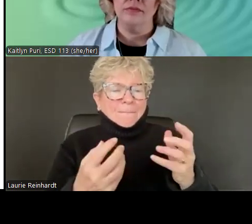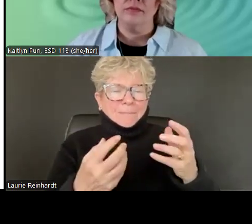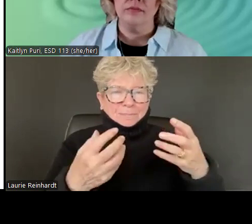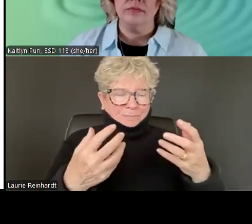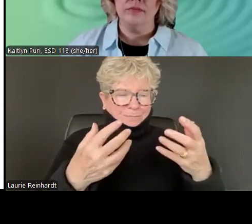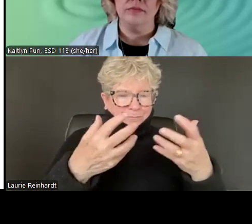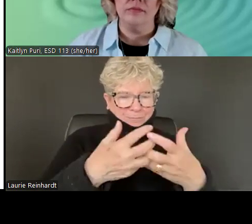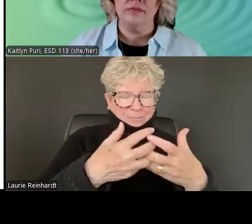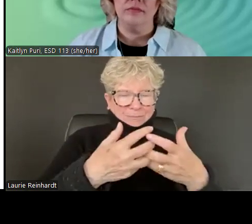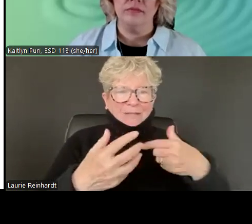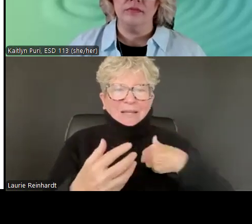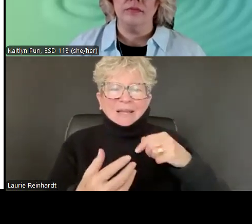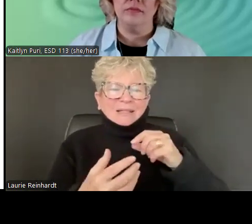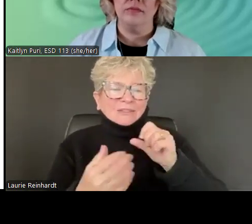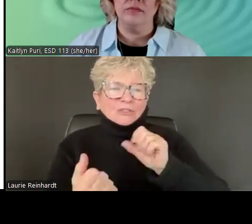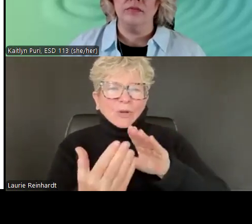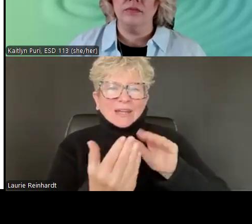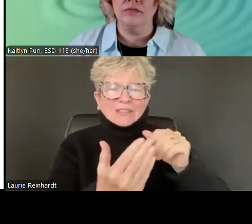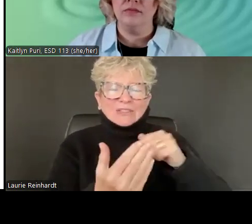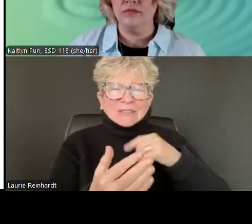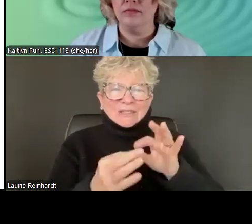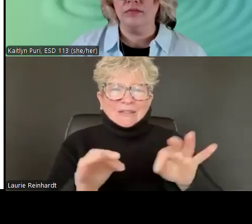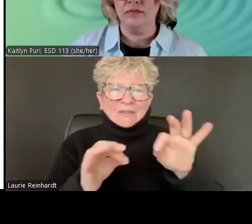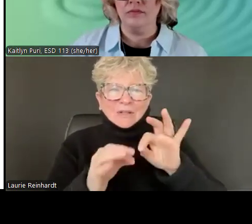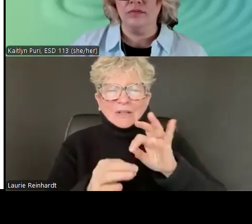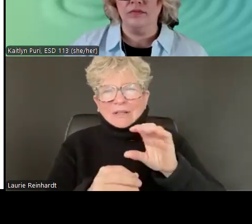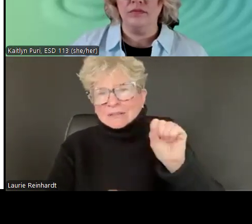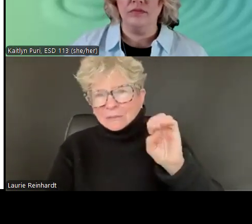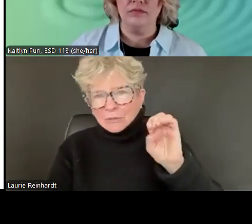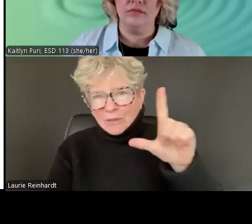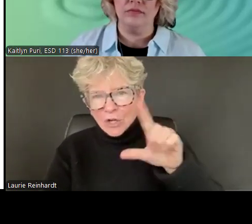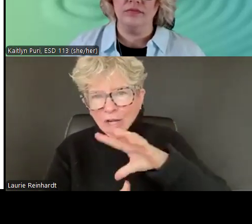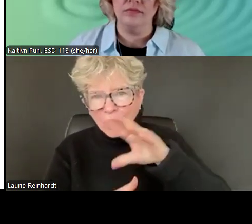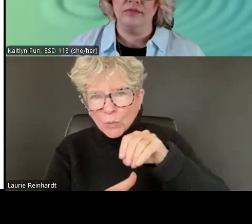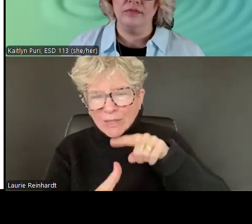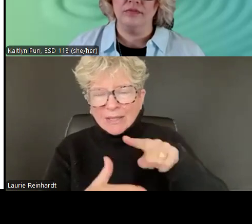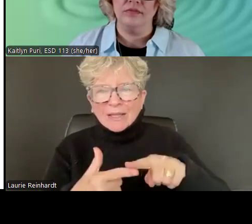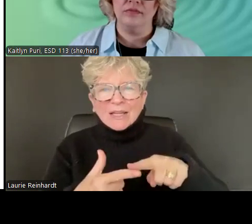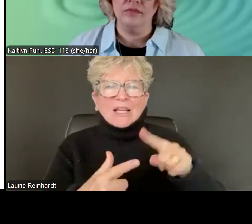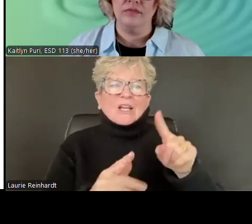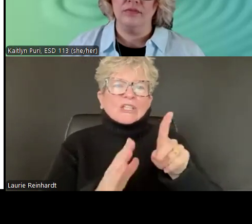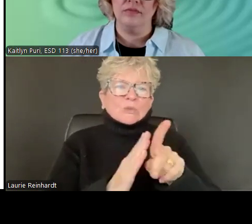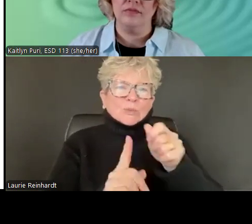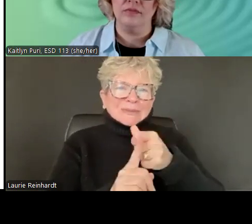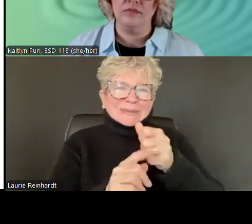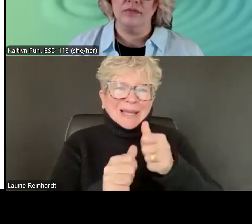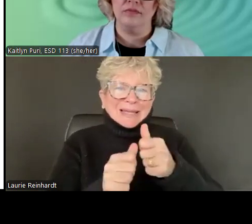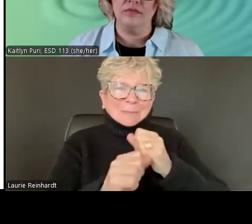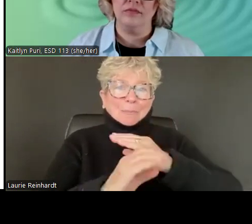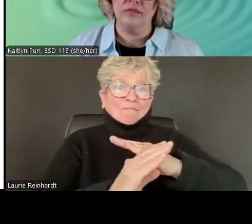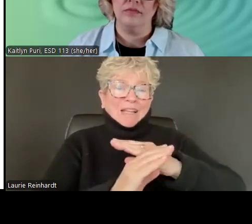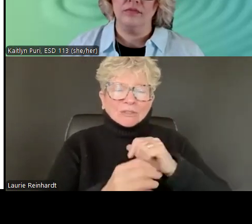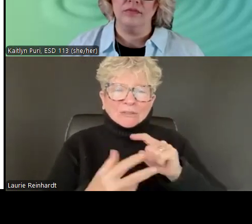recommended and critical, including social emotional learning, suicide prevention, and